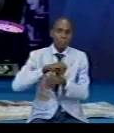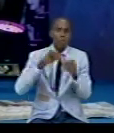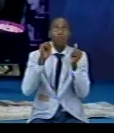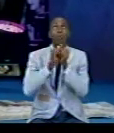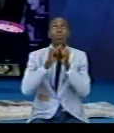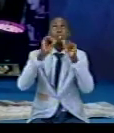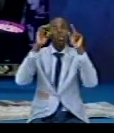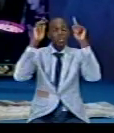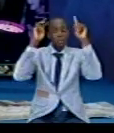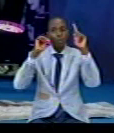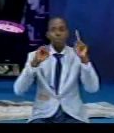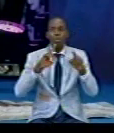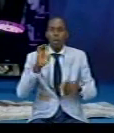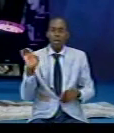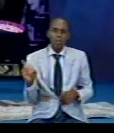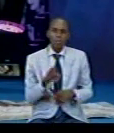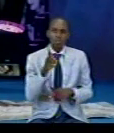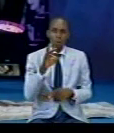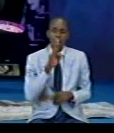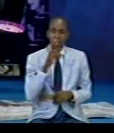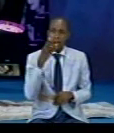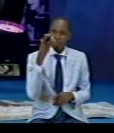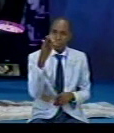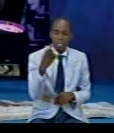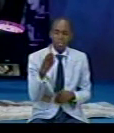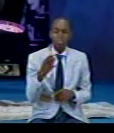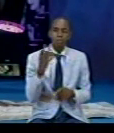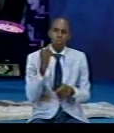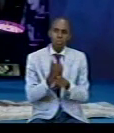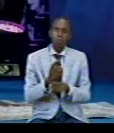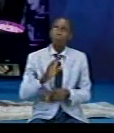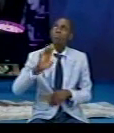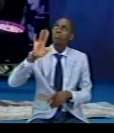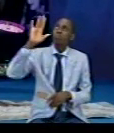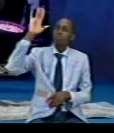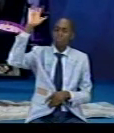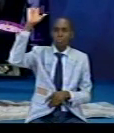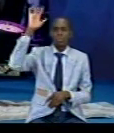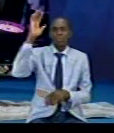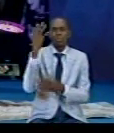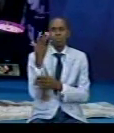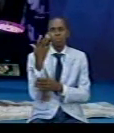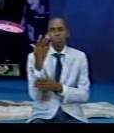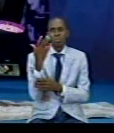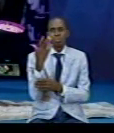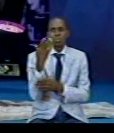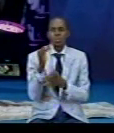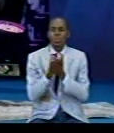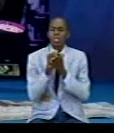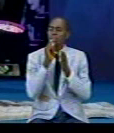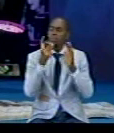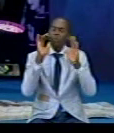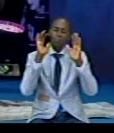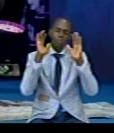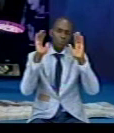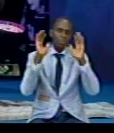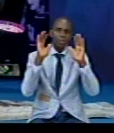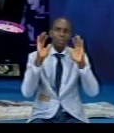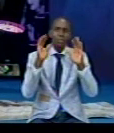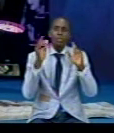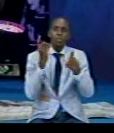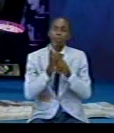are, raise up that hand. God bless you there. Wonderful. Just tell the Lord there, as you raise up your